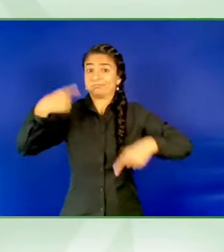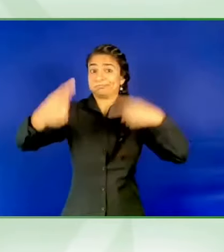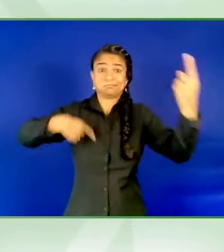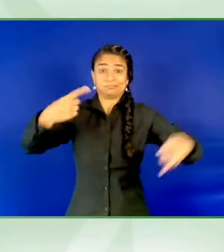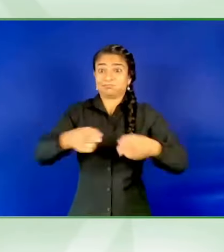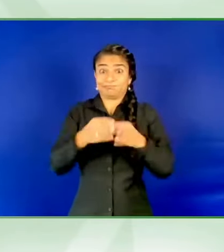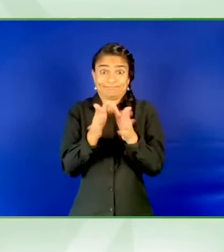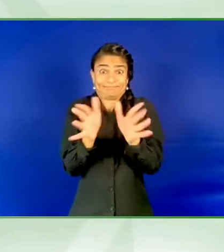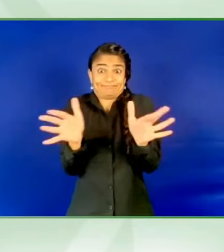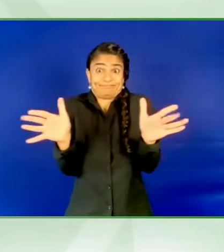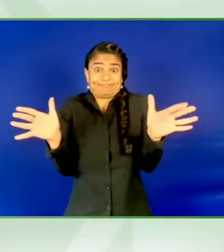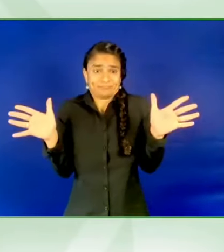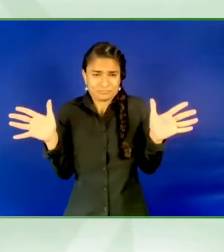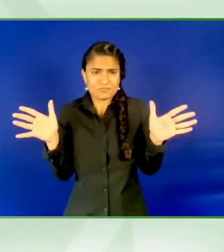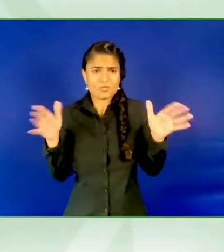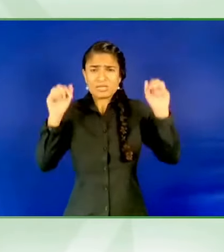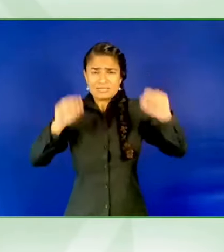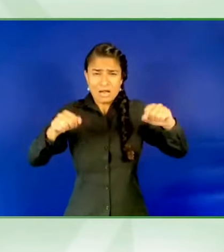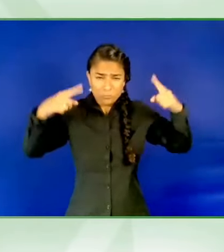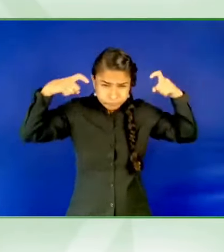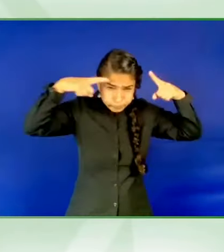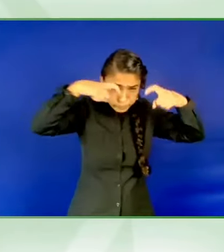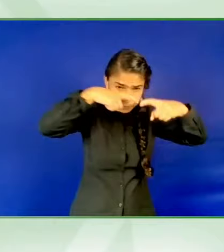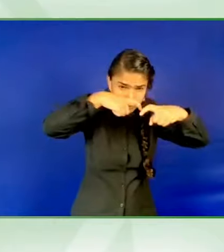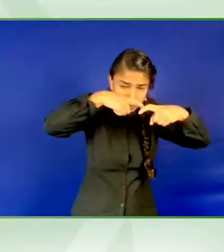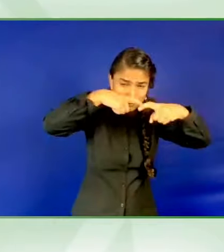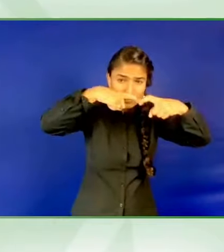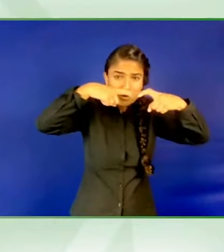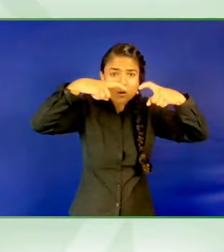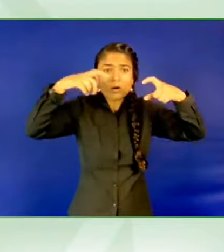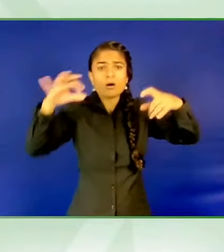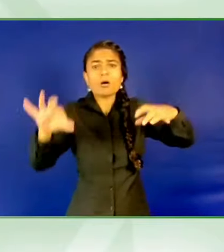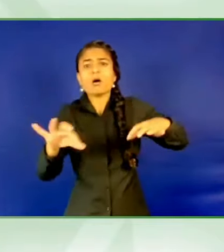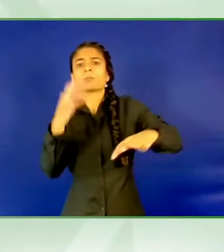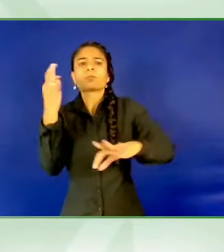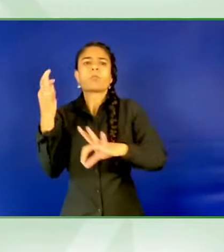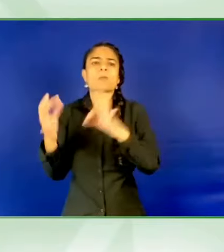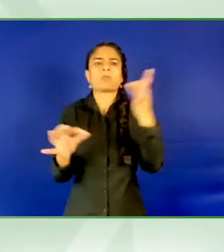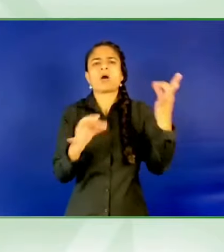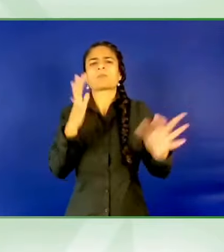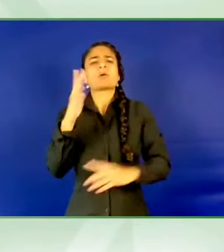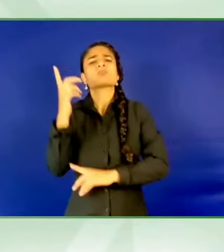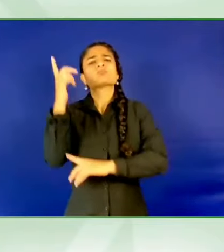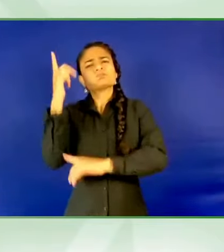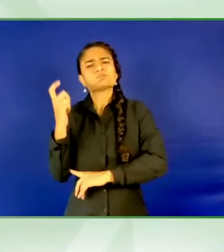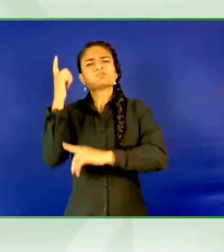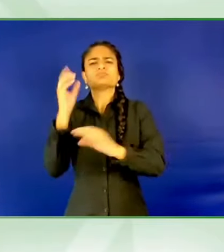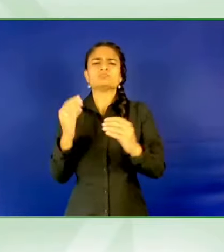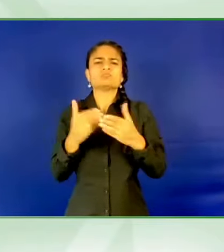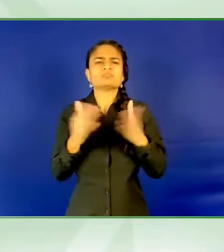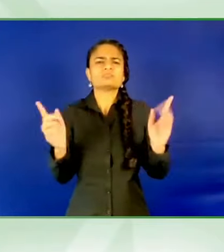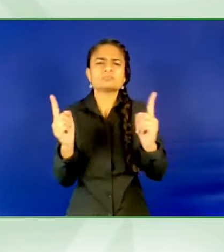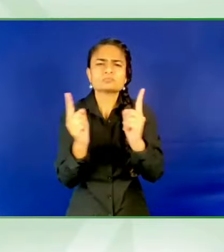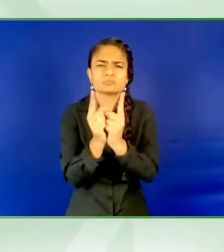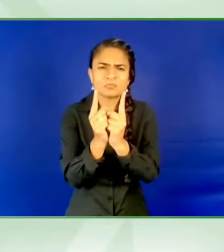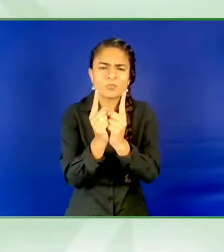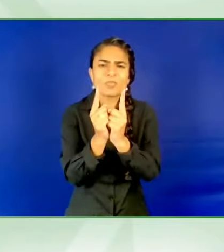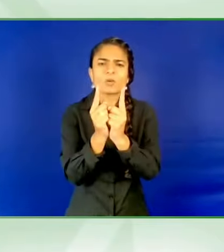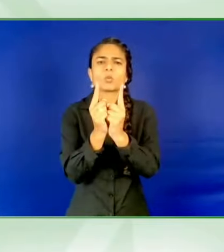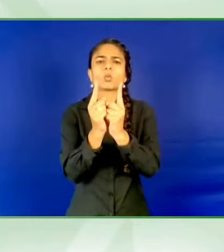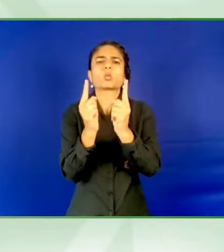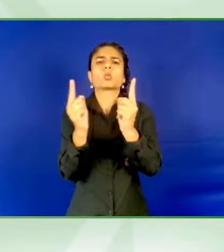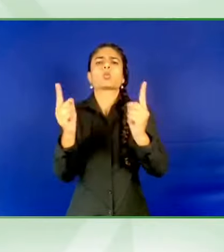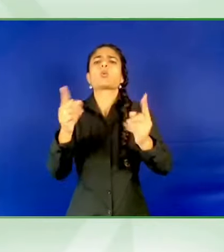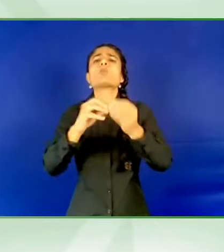Yeah, thanks, Erika. As people always say, a journey of 1,000 miles begins with a single step. So always start small and start at home. And